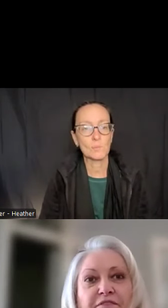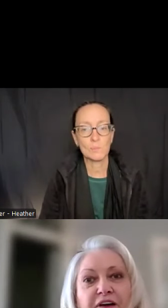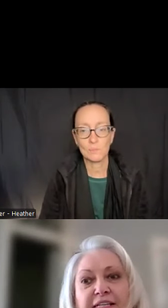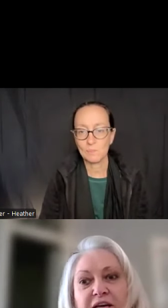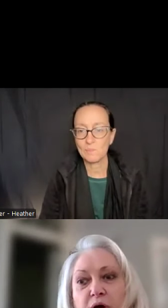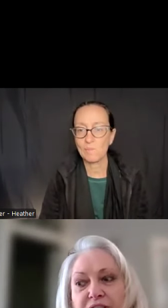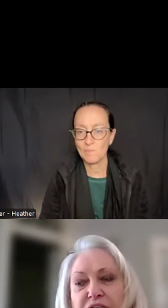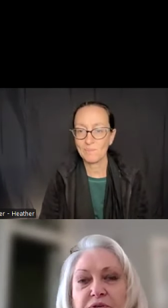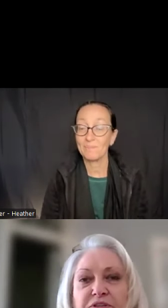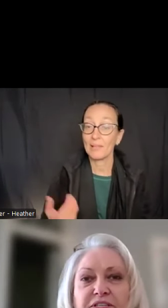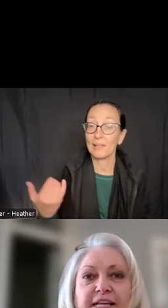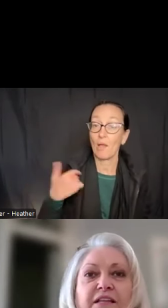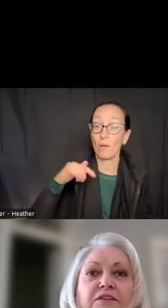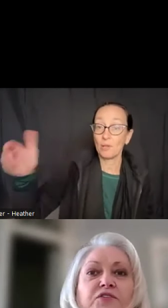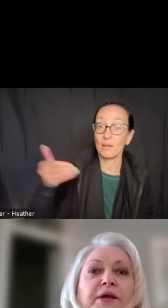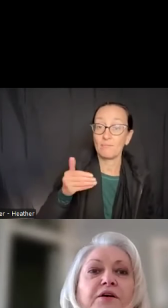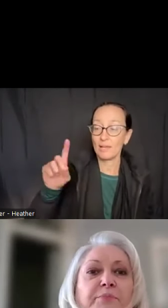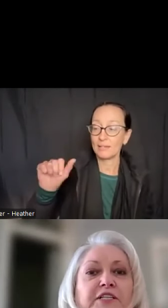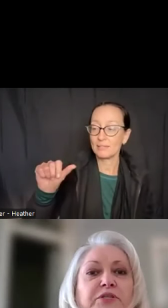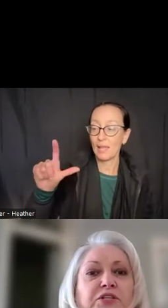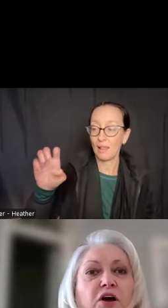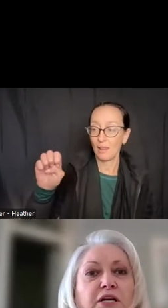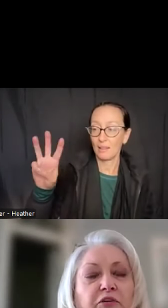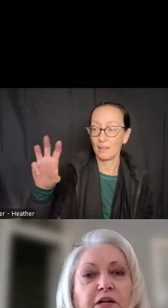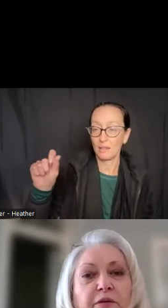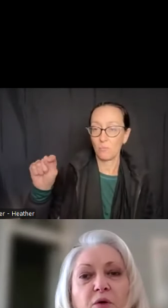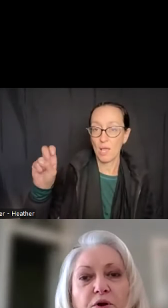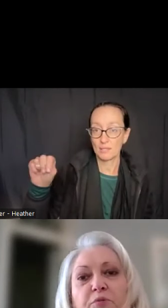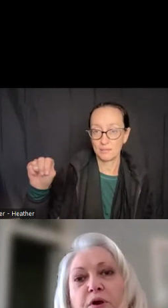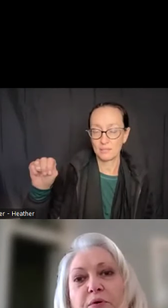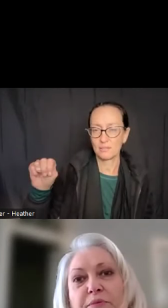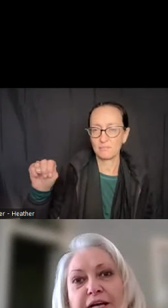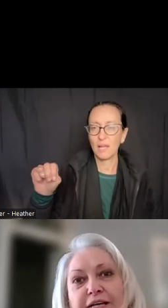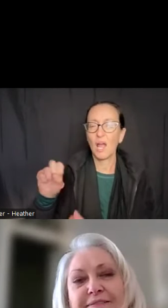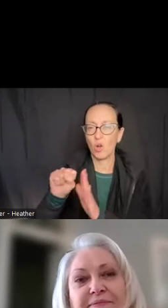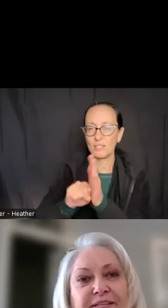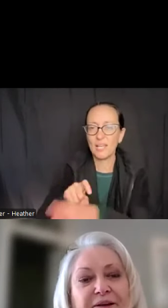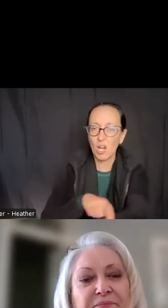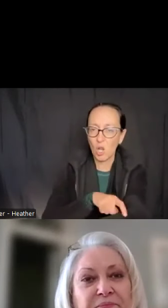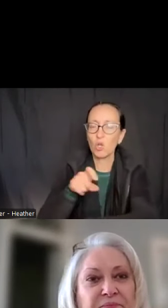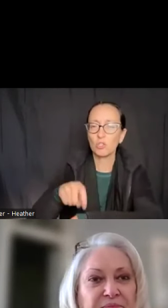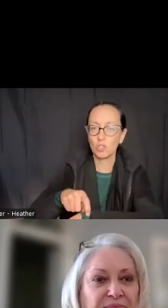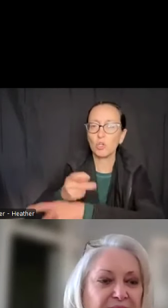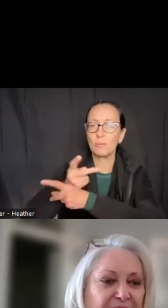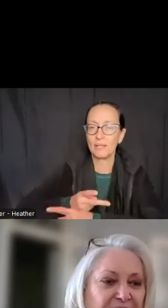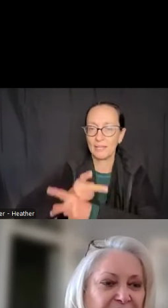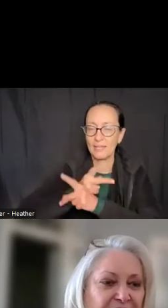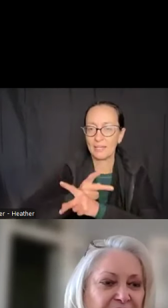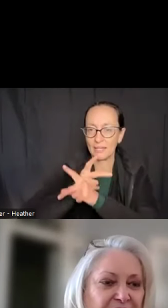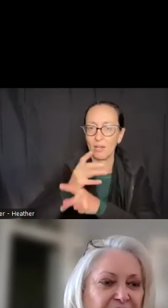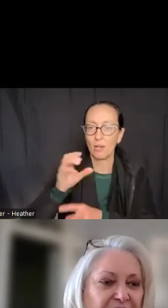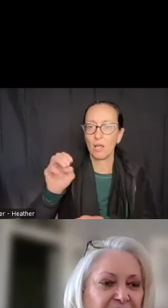And I want to invite Dale Watson, who is our state long-term care ombudsman, to talk a little bit about what her program does. Dale?